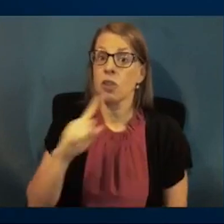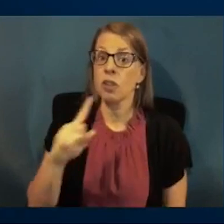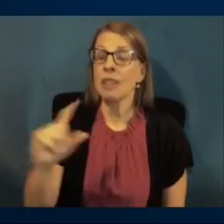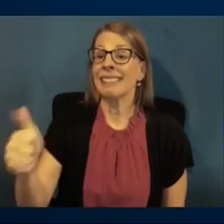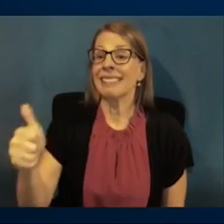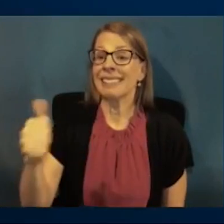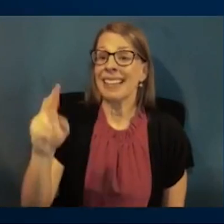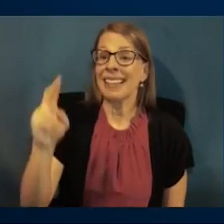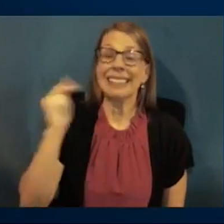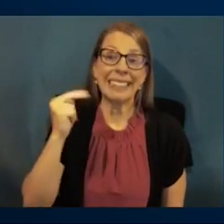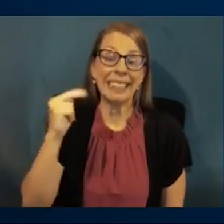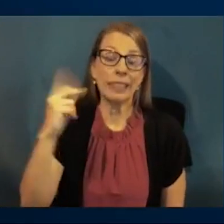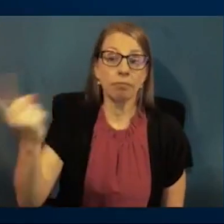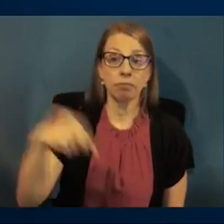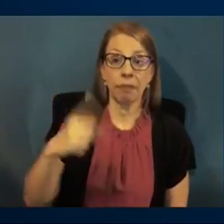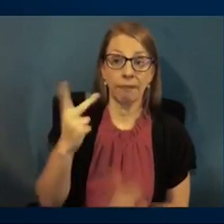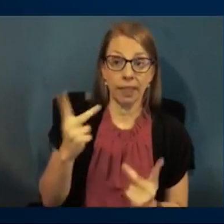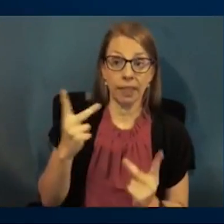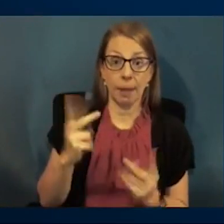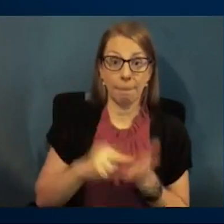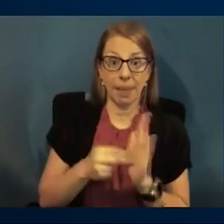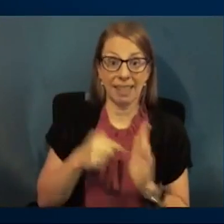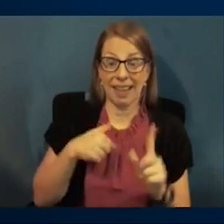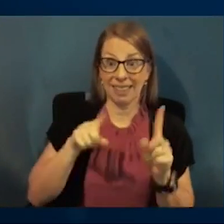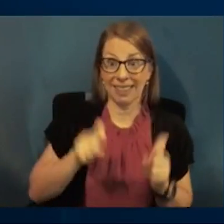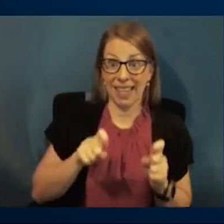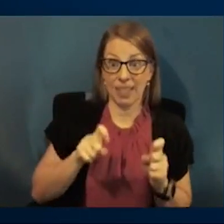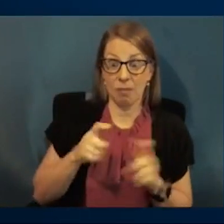Well, I'm guessing,